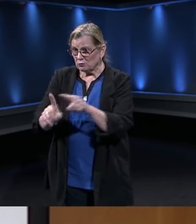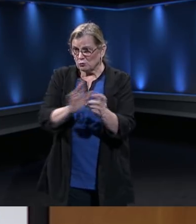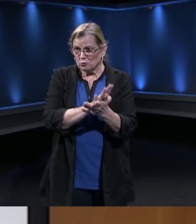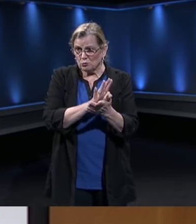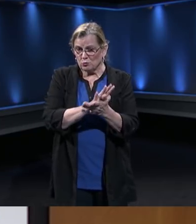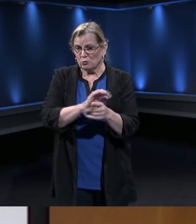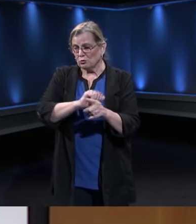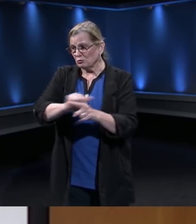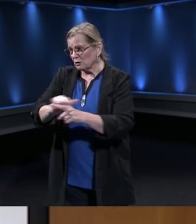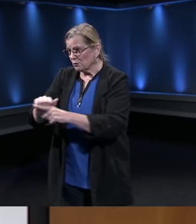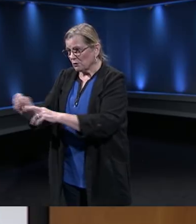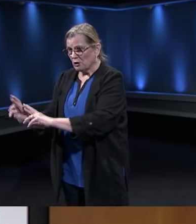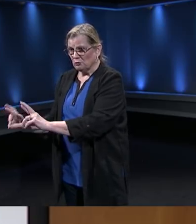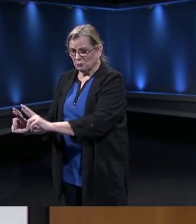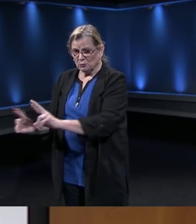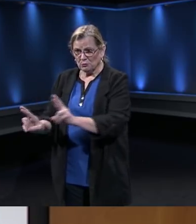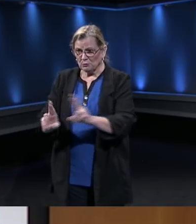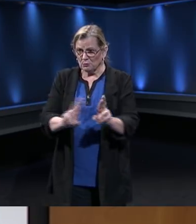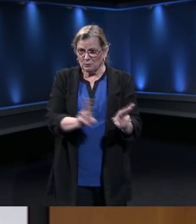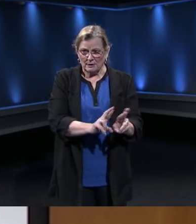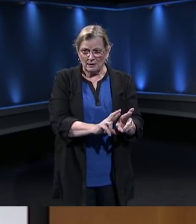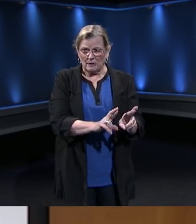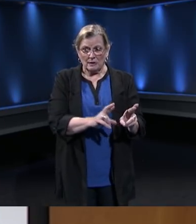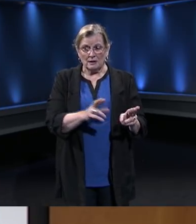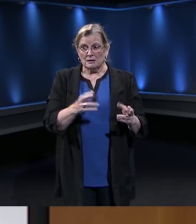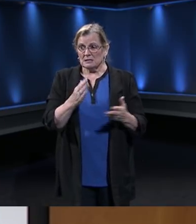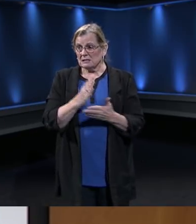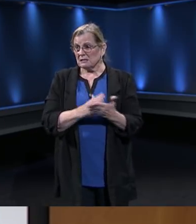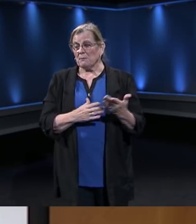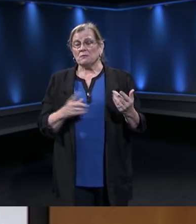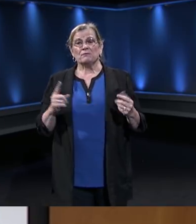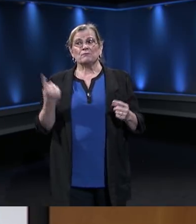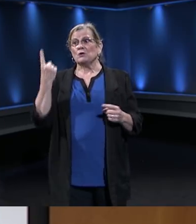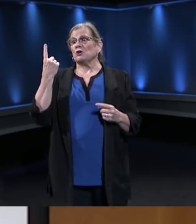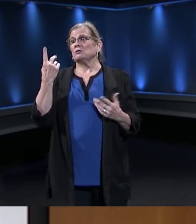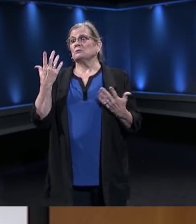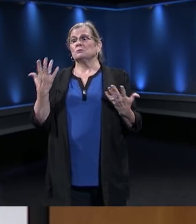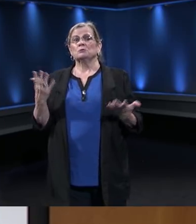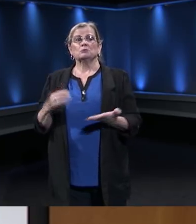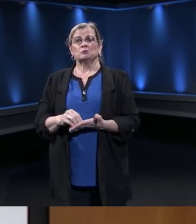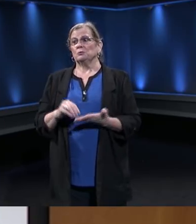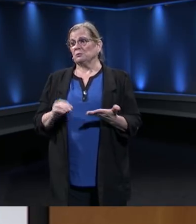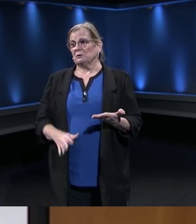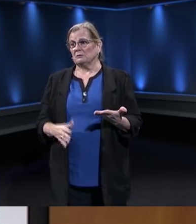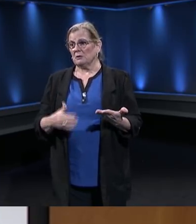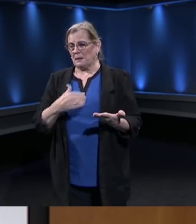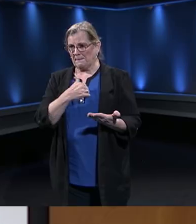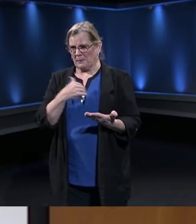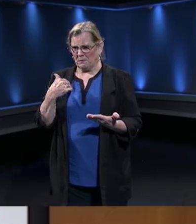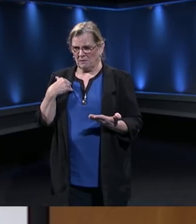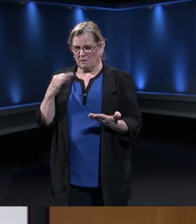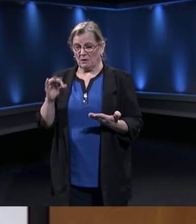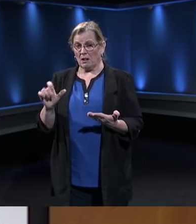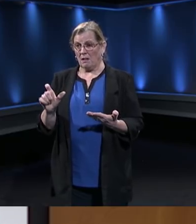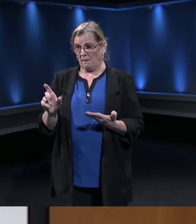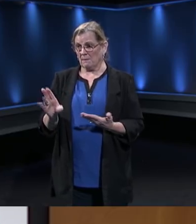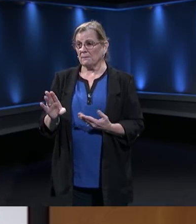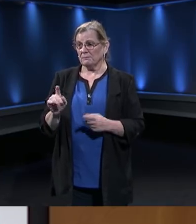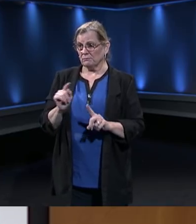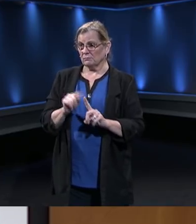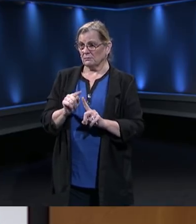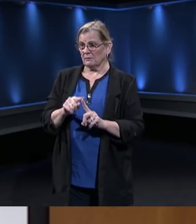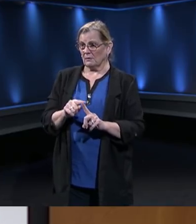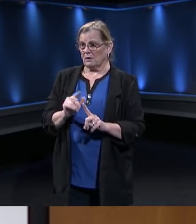of students. Some of our first students that have been trained have been members of a club called Our Minds Matter, which is built around ending